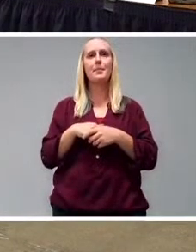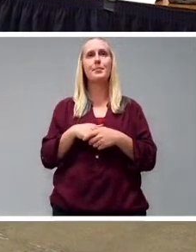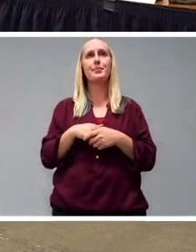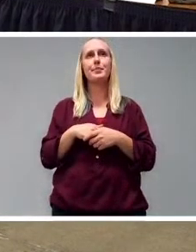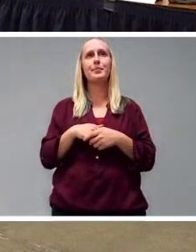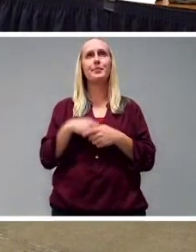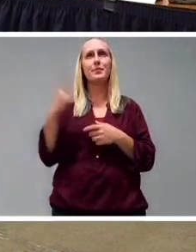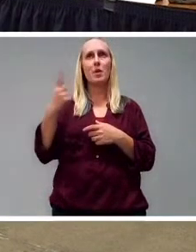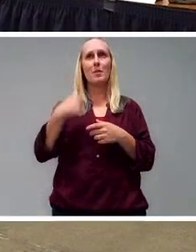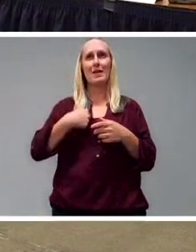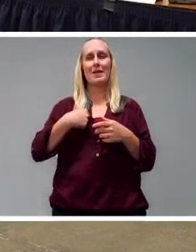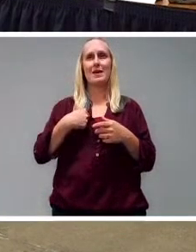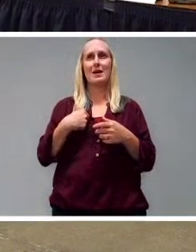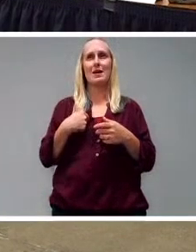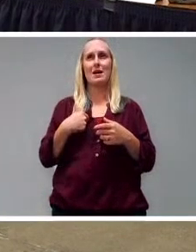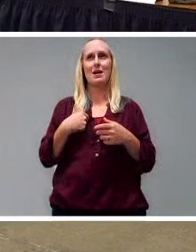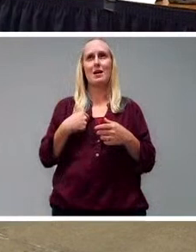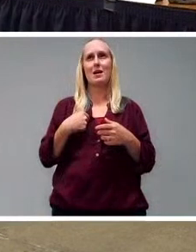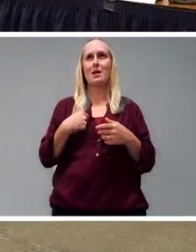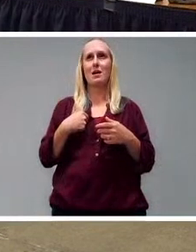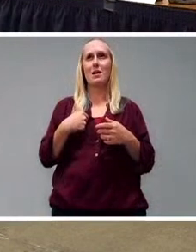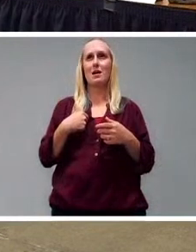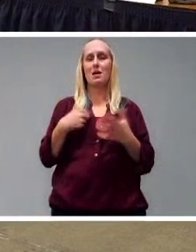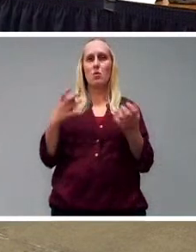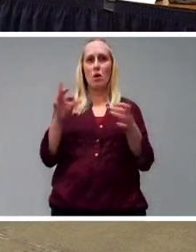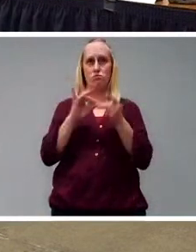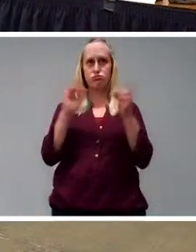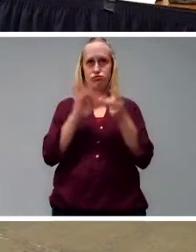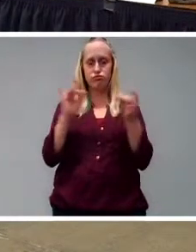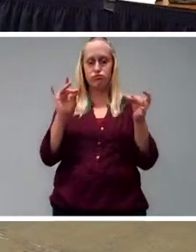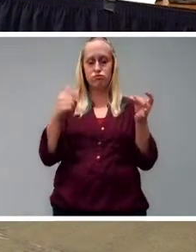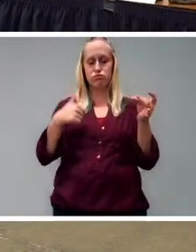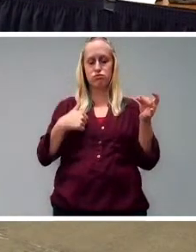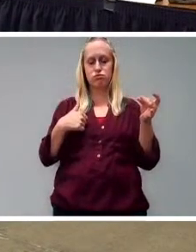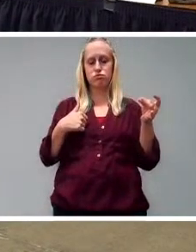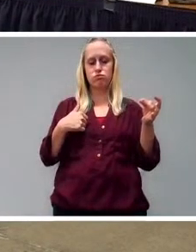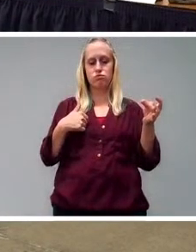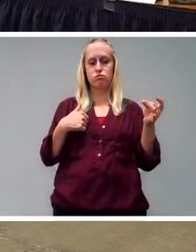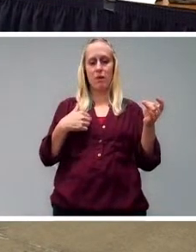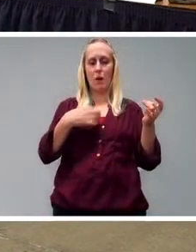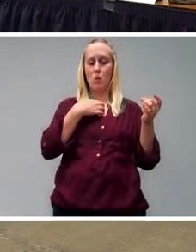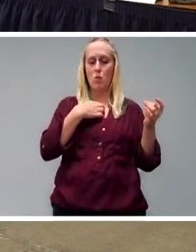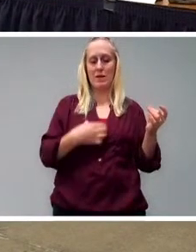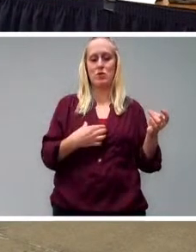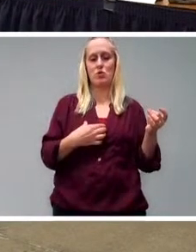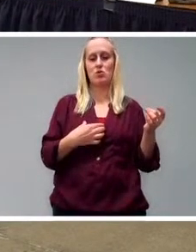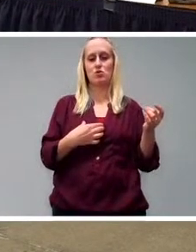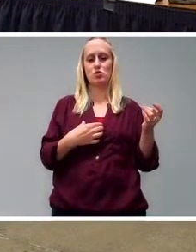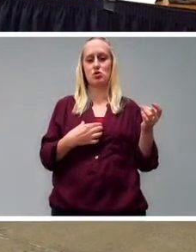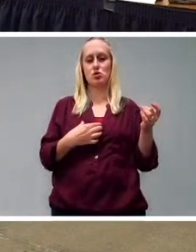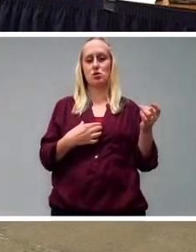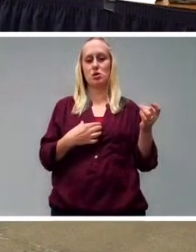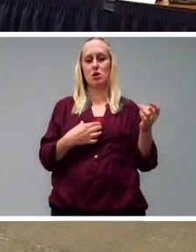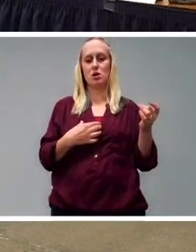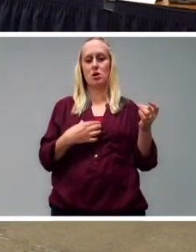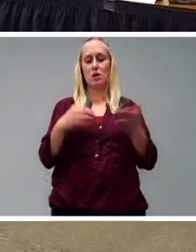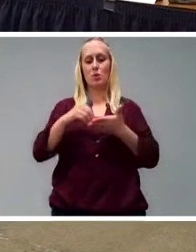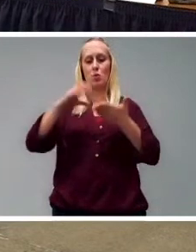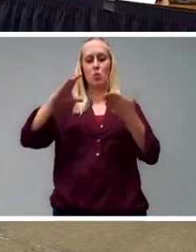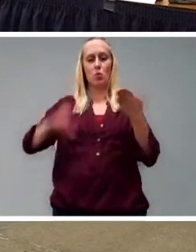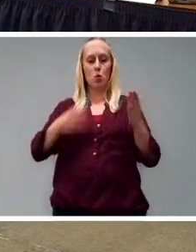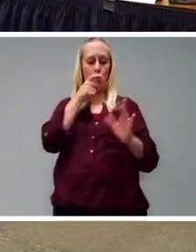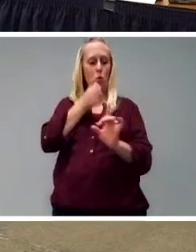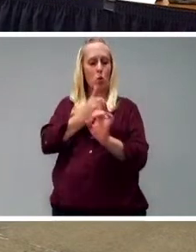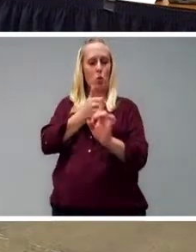Something that I do wanna kinda bring up is that I wish that, you know, students who, I